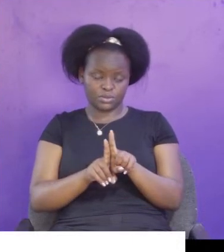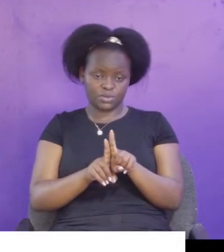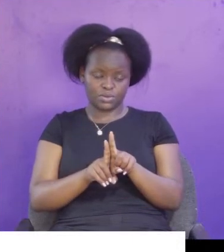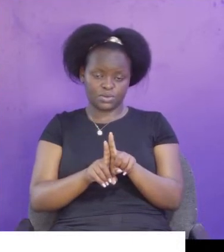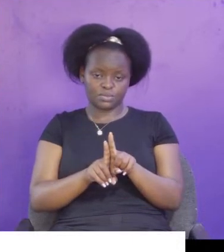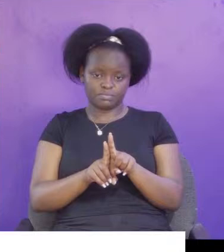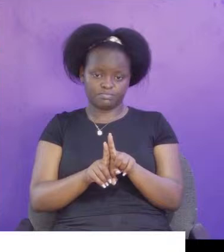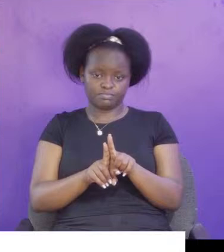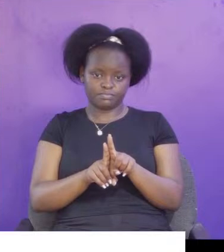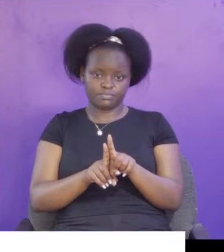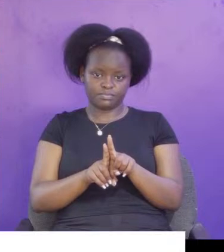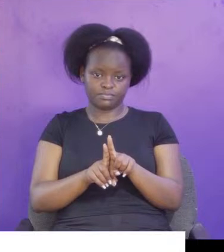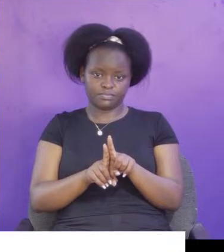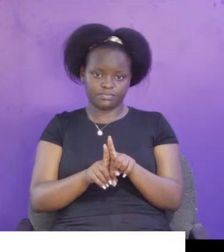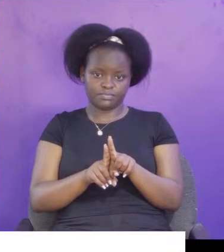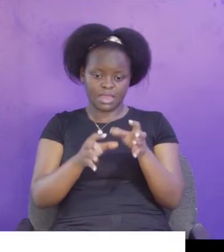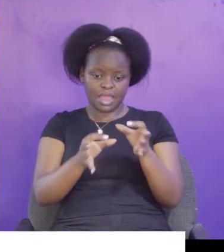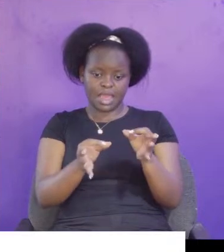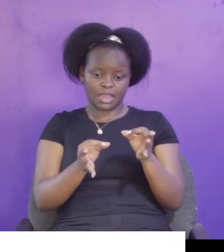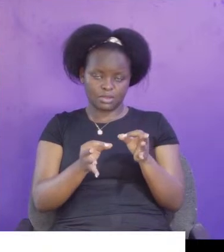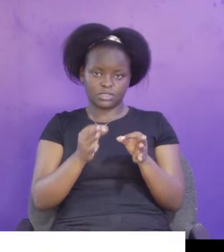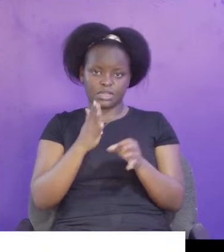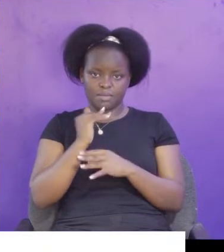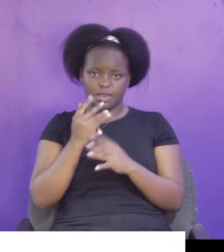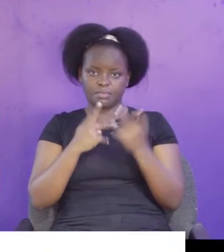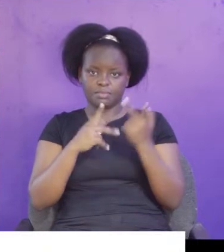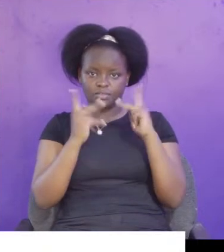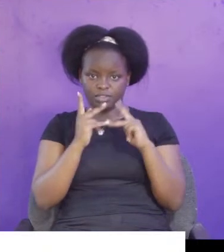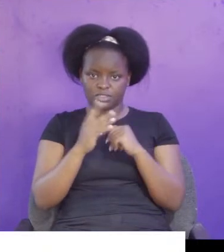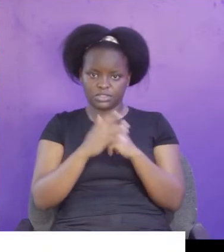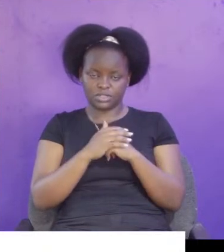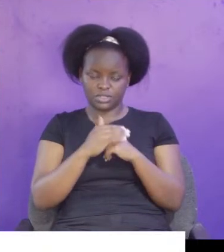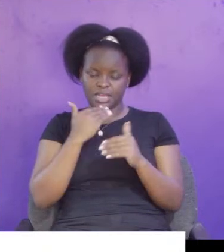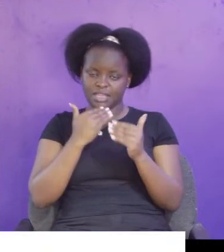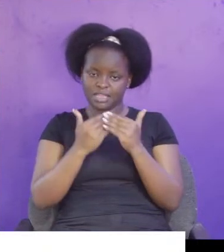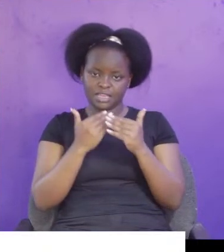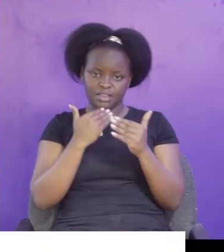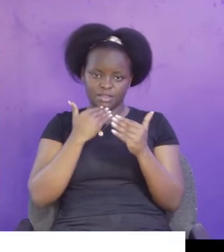an accountant by profession. So thank you very much.